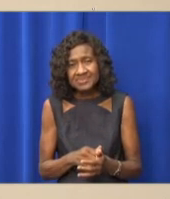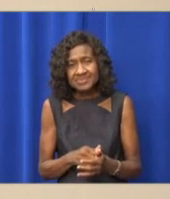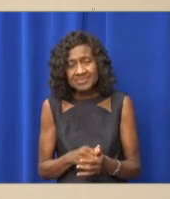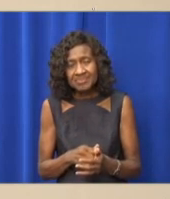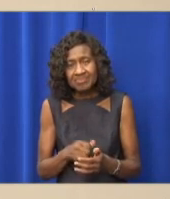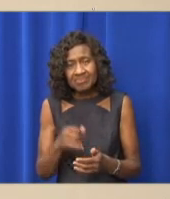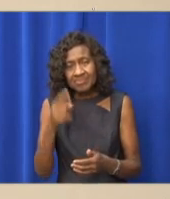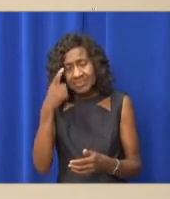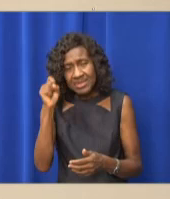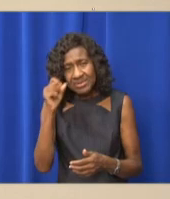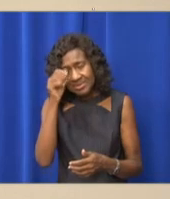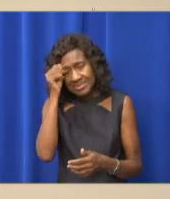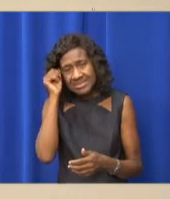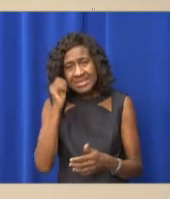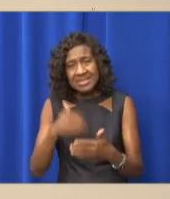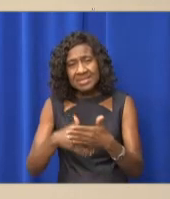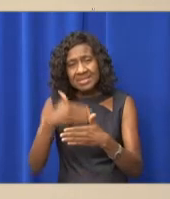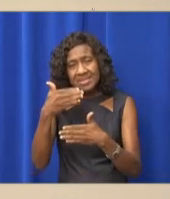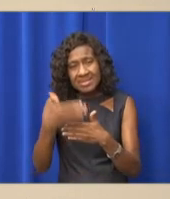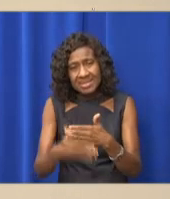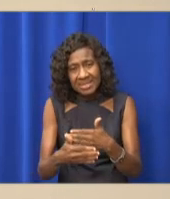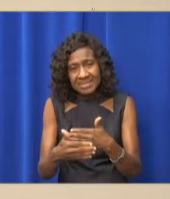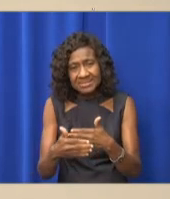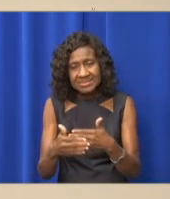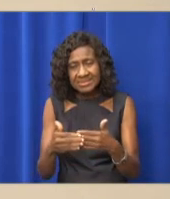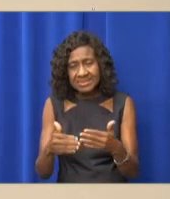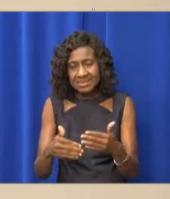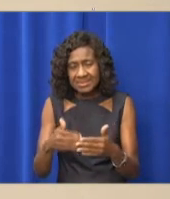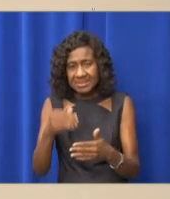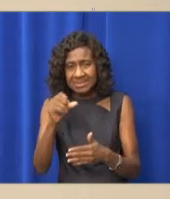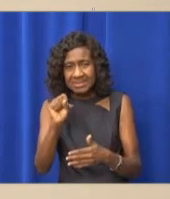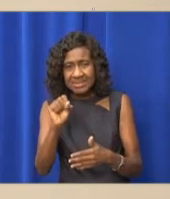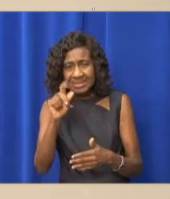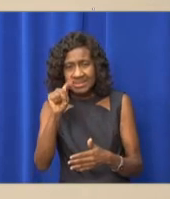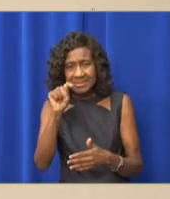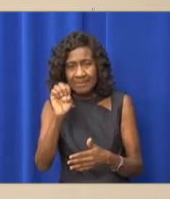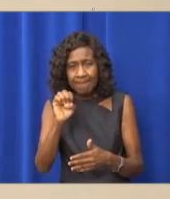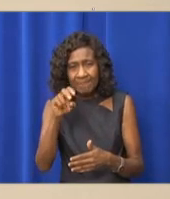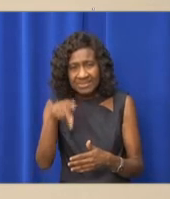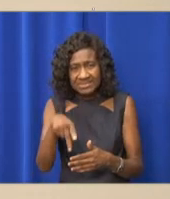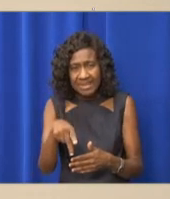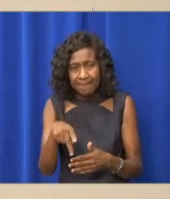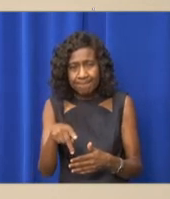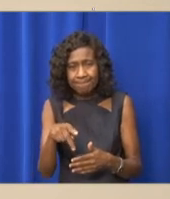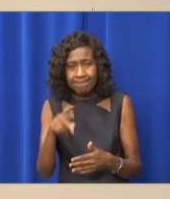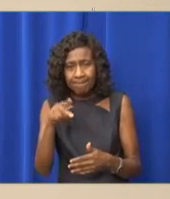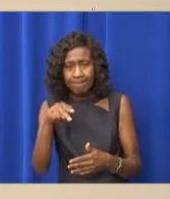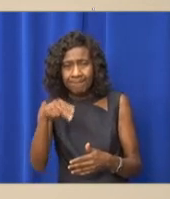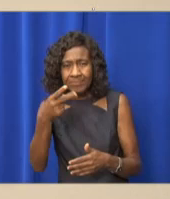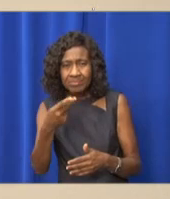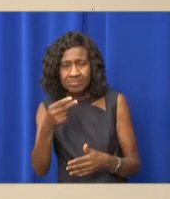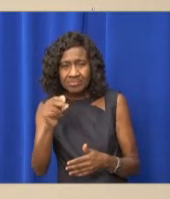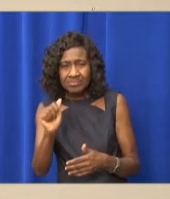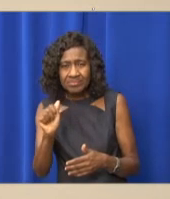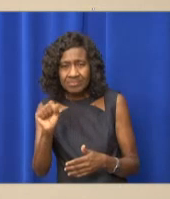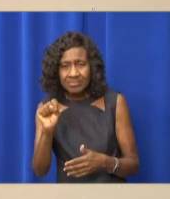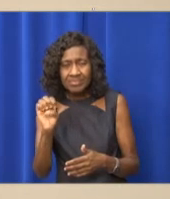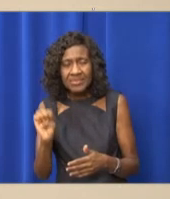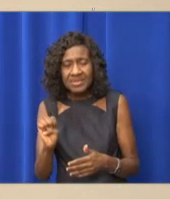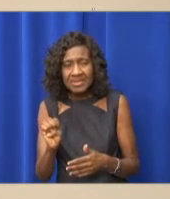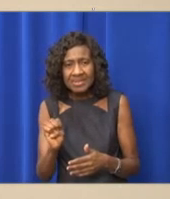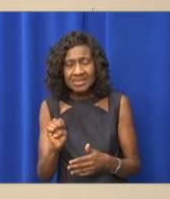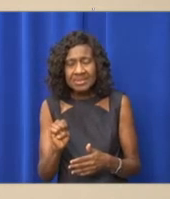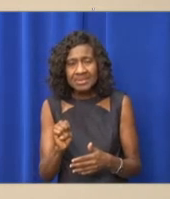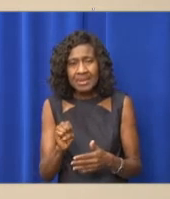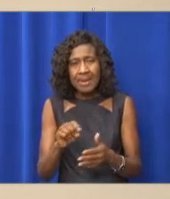next phase of the reopening, which we propose to begin next Tuesday, since Monday is a public